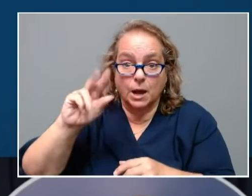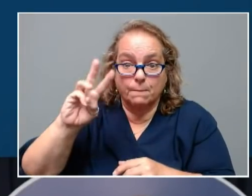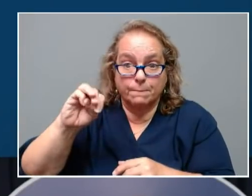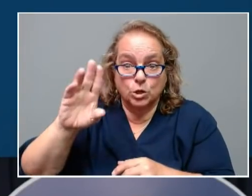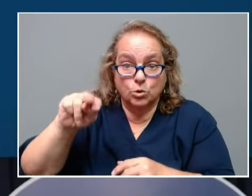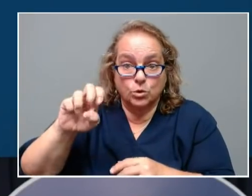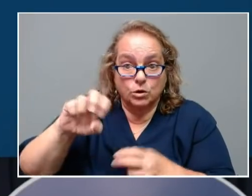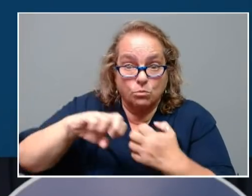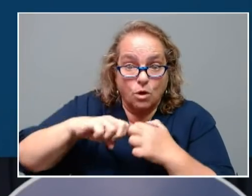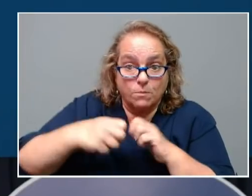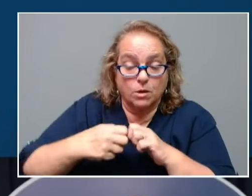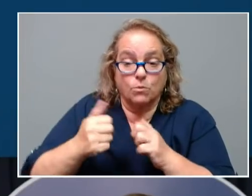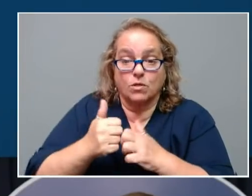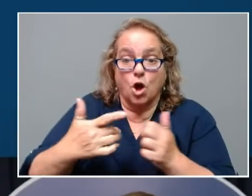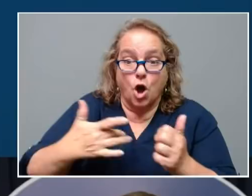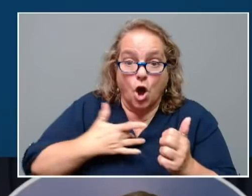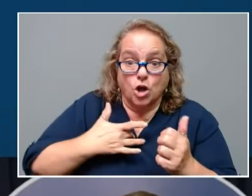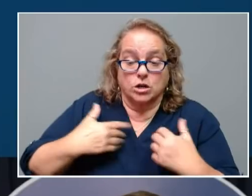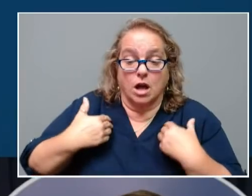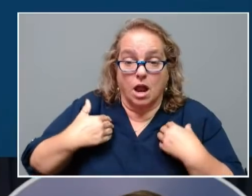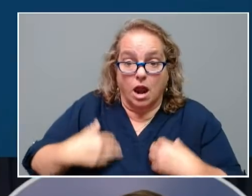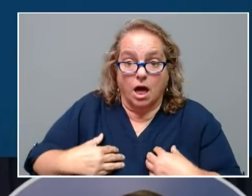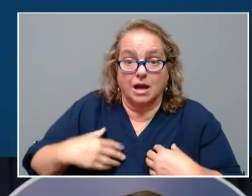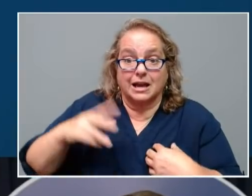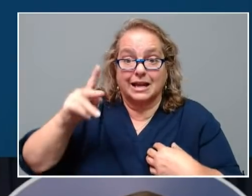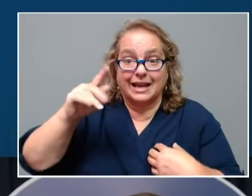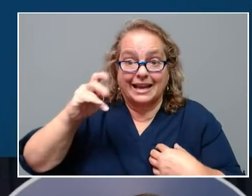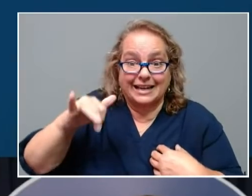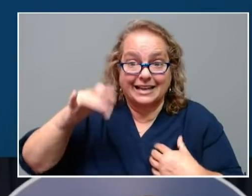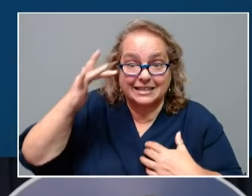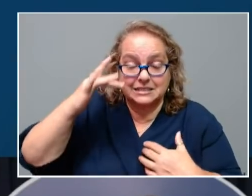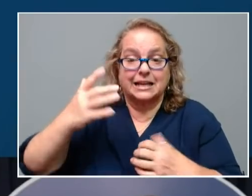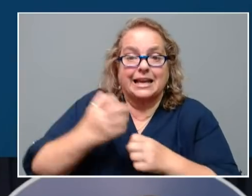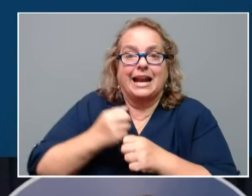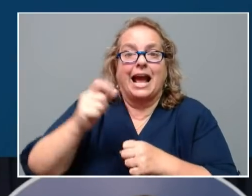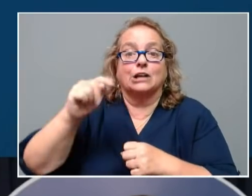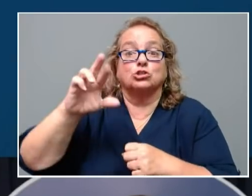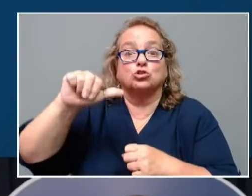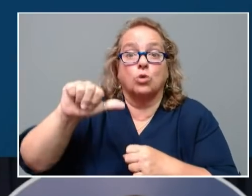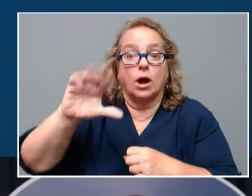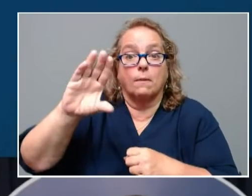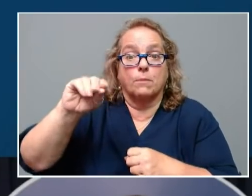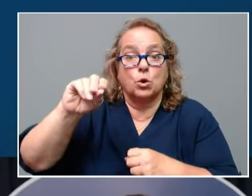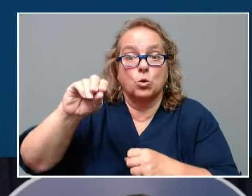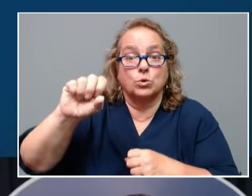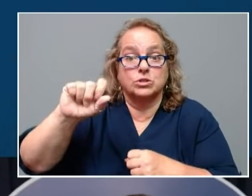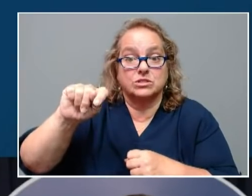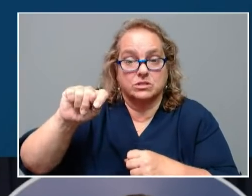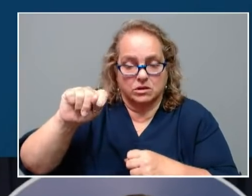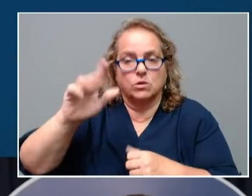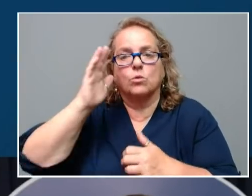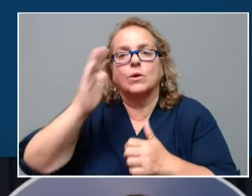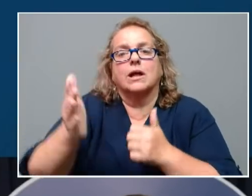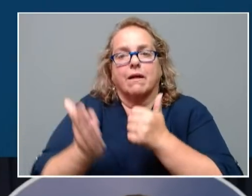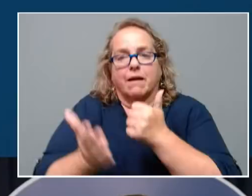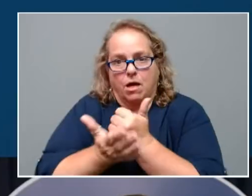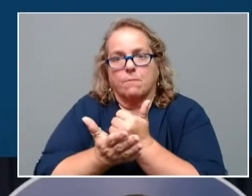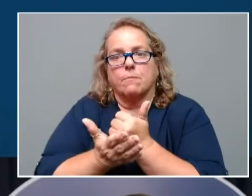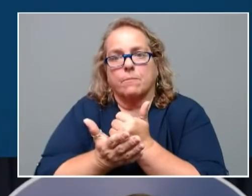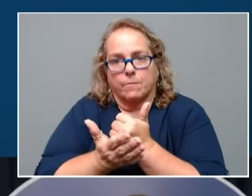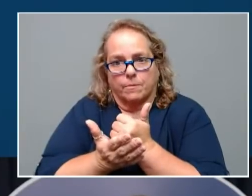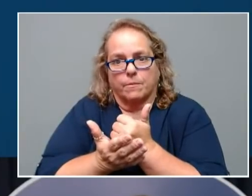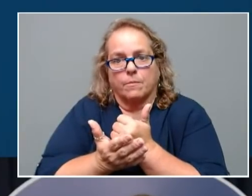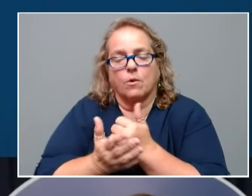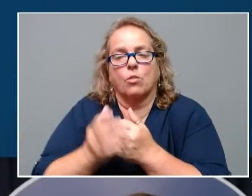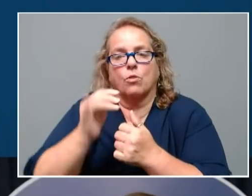heart, lung, and kidney disease. Getting that extra boost, we hope will further help the vaccinated.